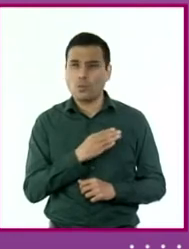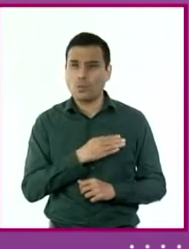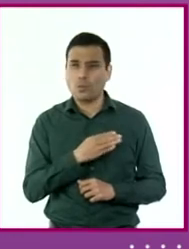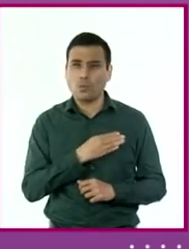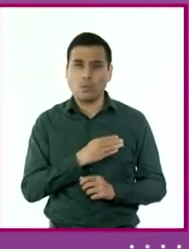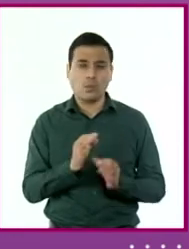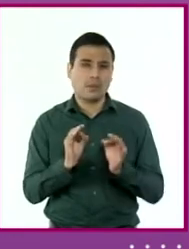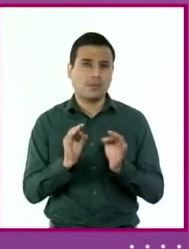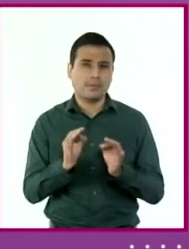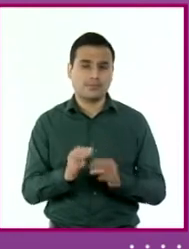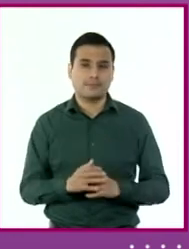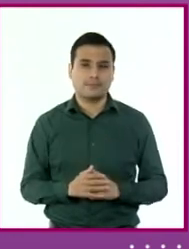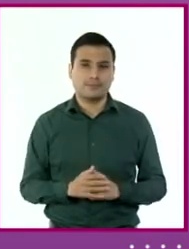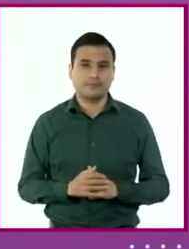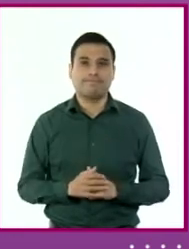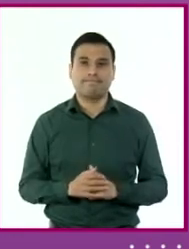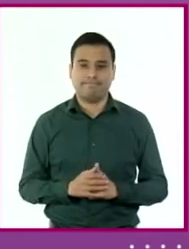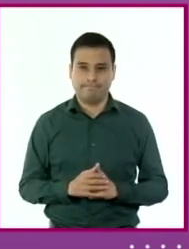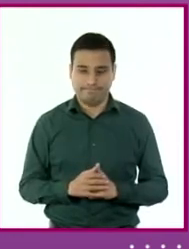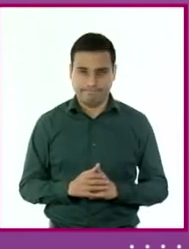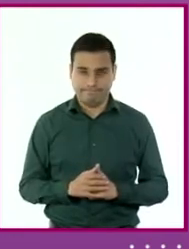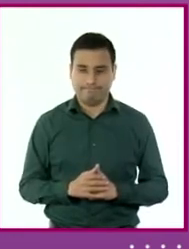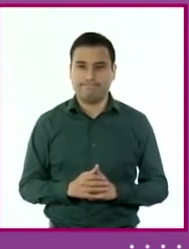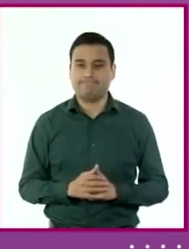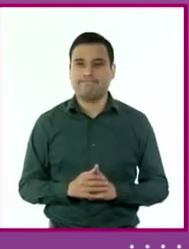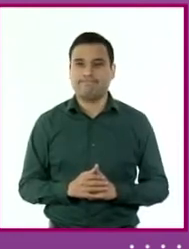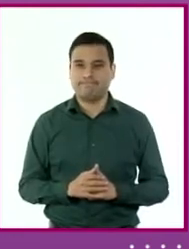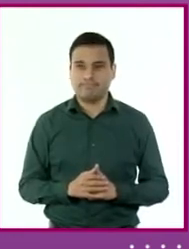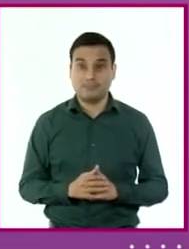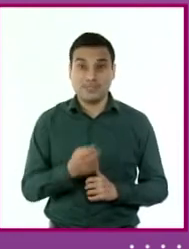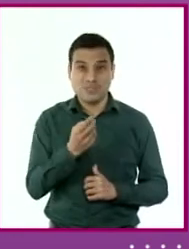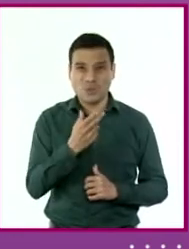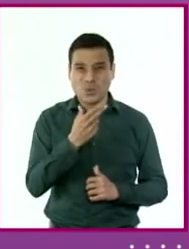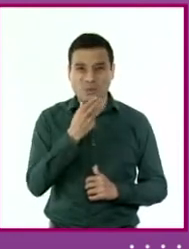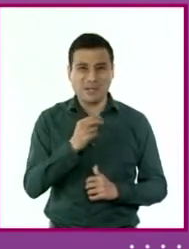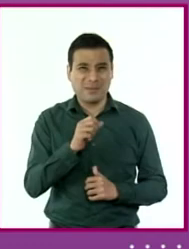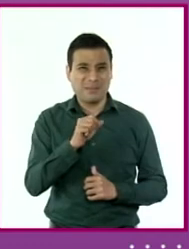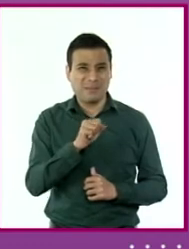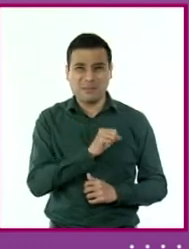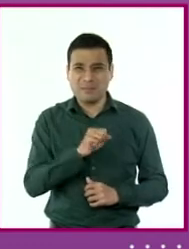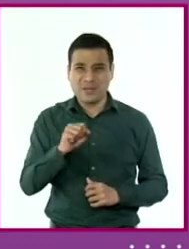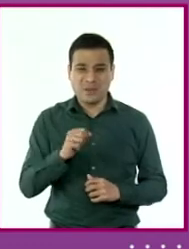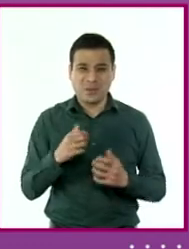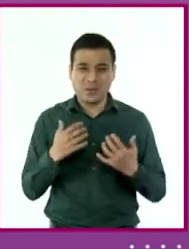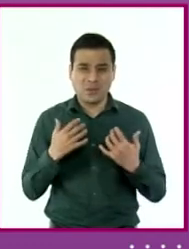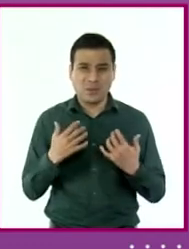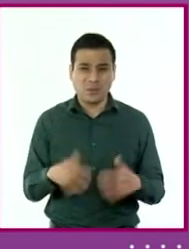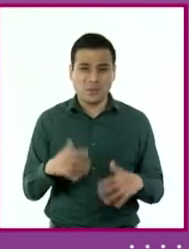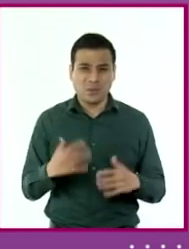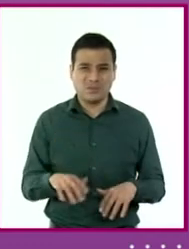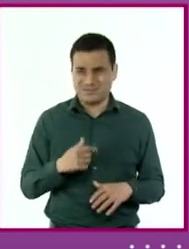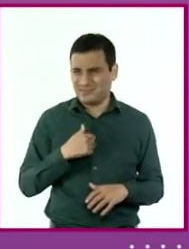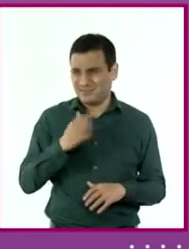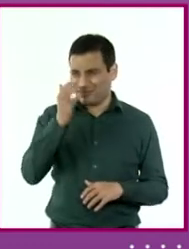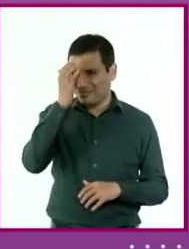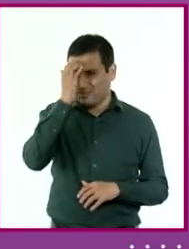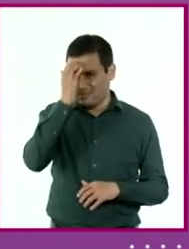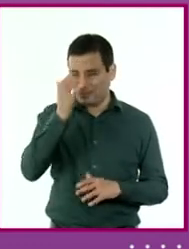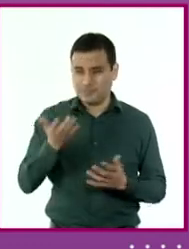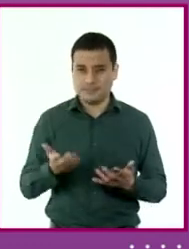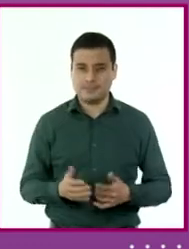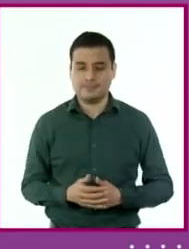one. Uh-huh. Oh, he's dangerous. He's Basin. I know.